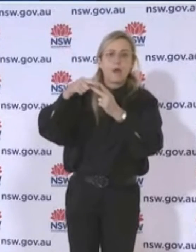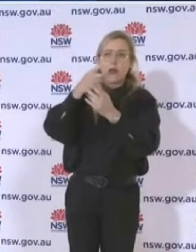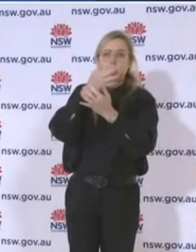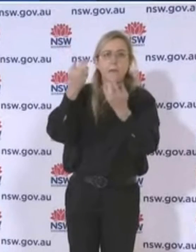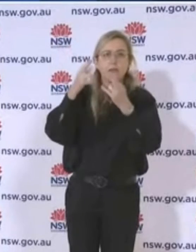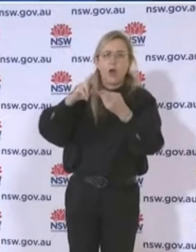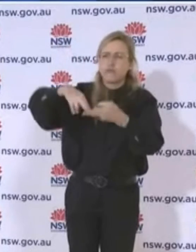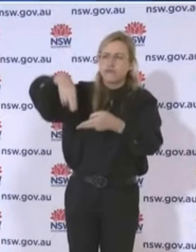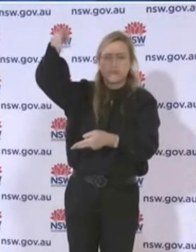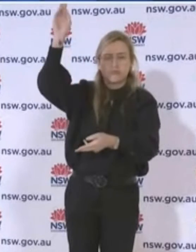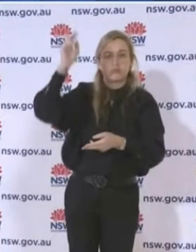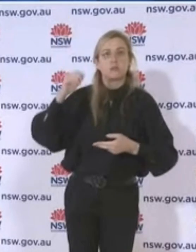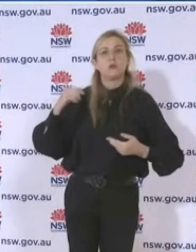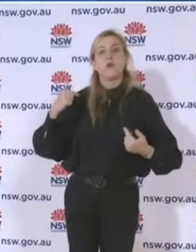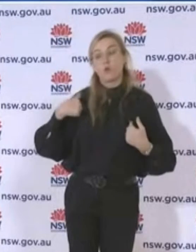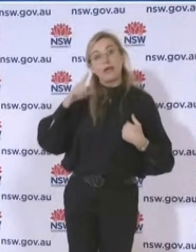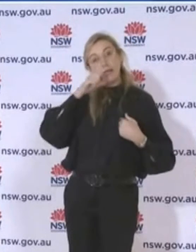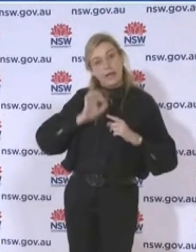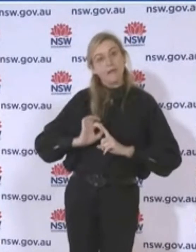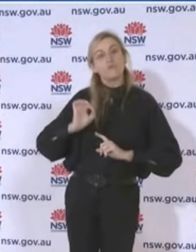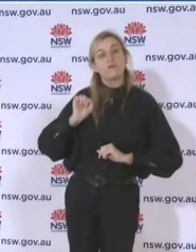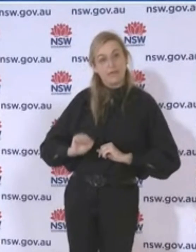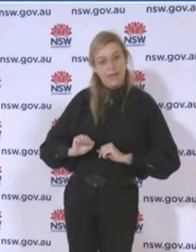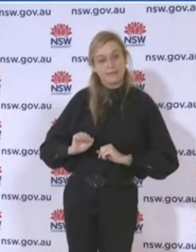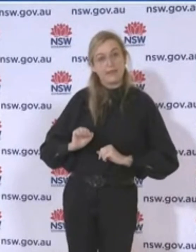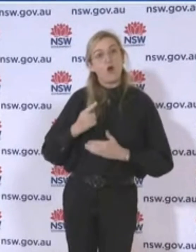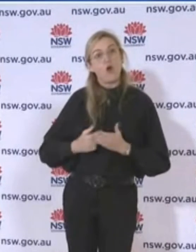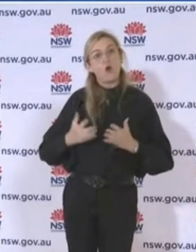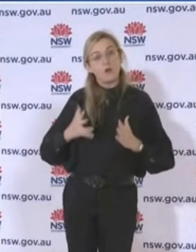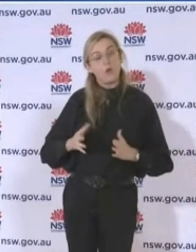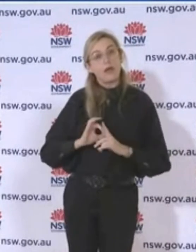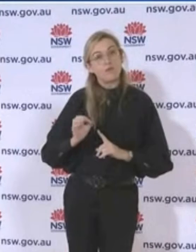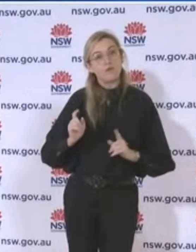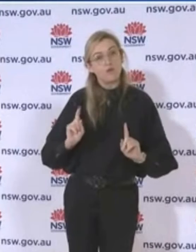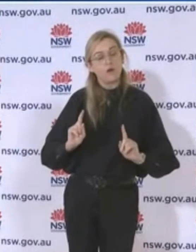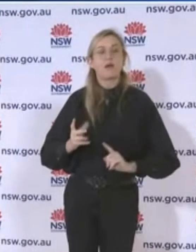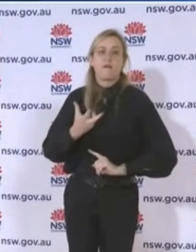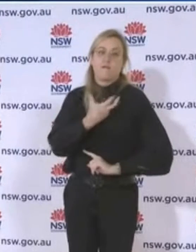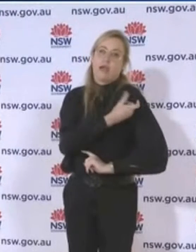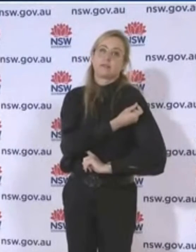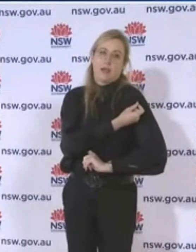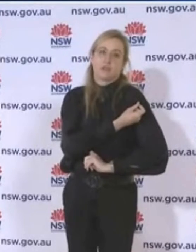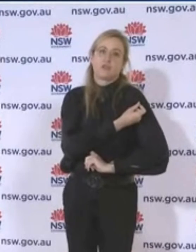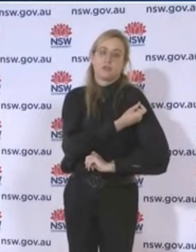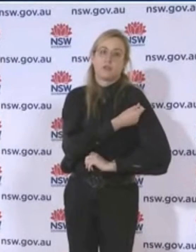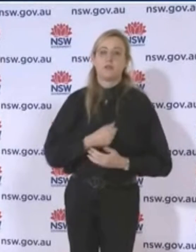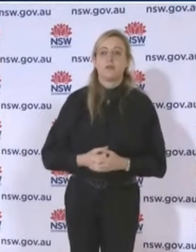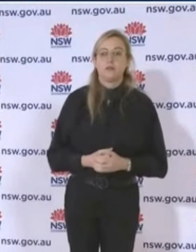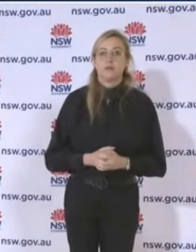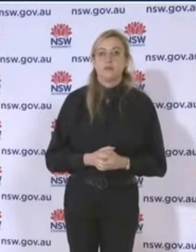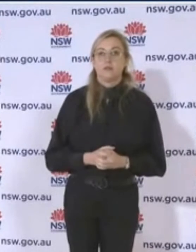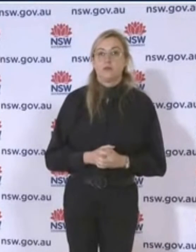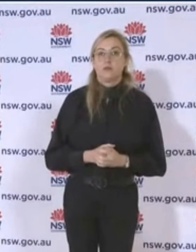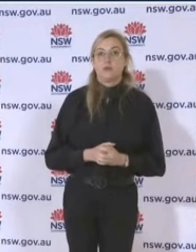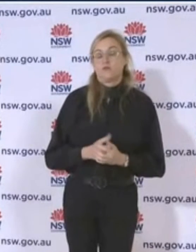living more freely and having higher rates of vaccination. And I'm incredibly proud of the fact that New South Wales started where we